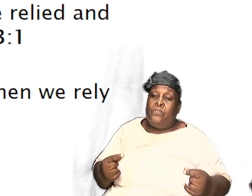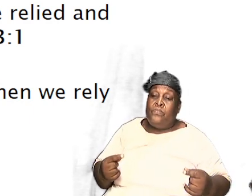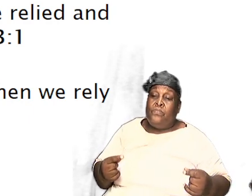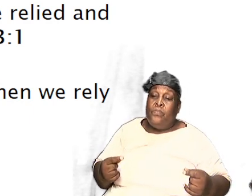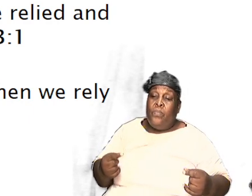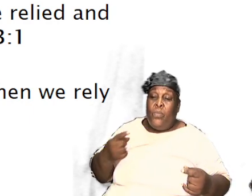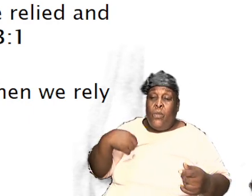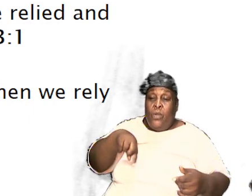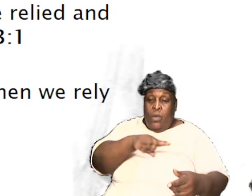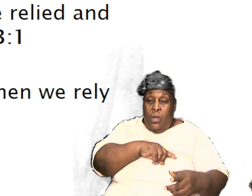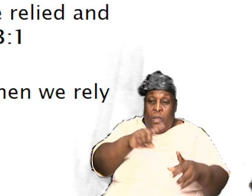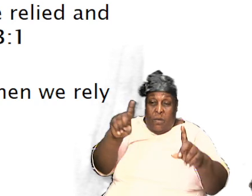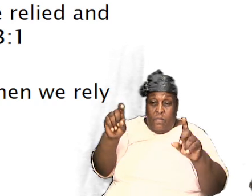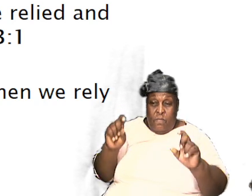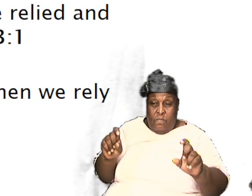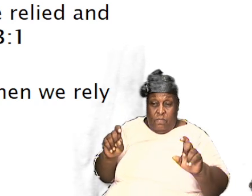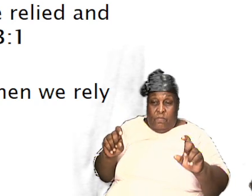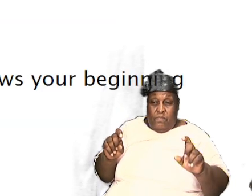we must